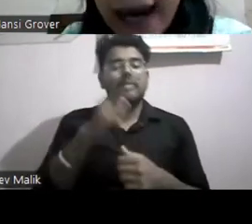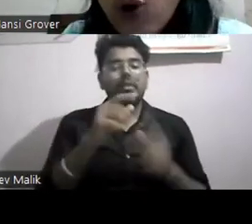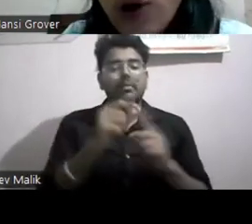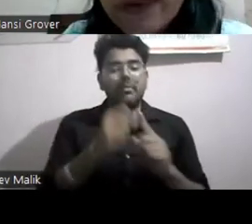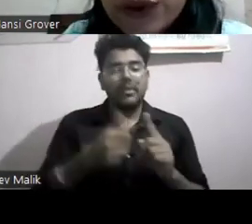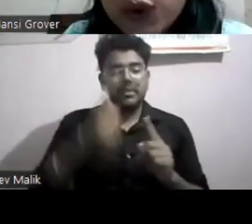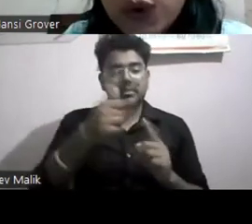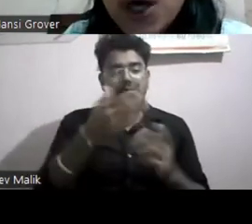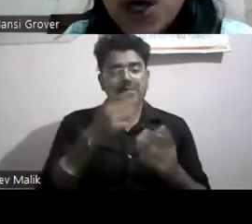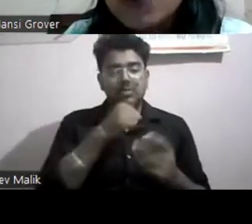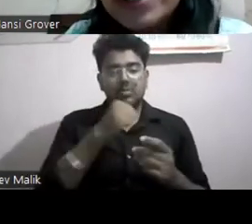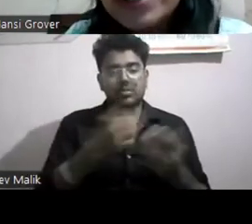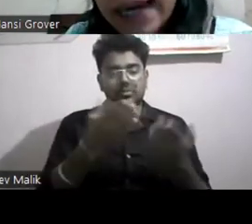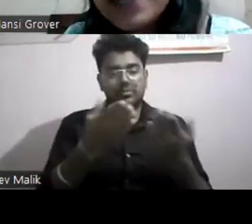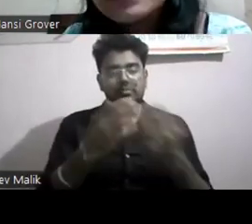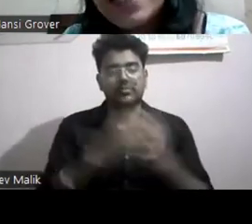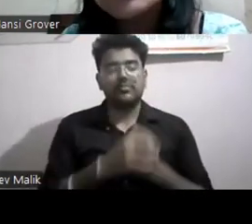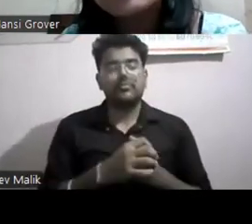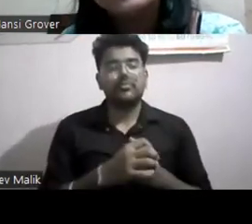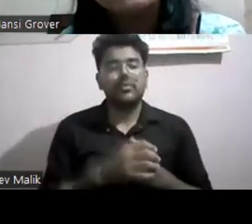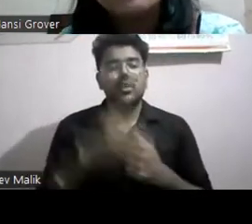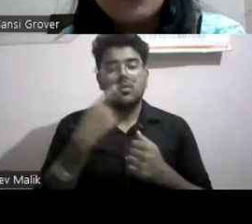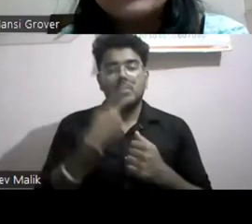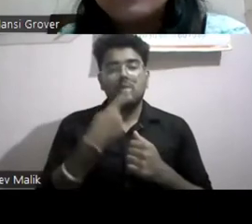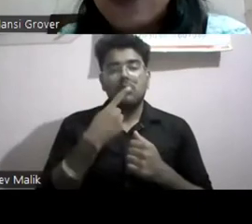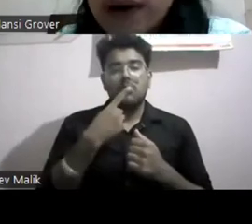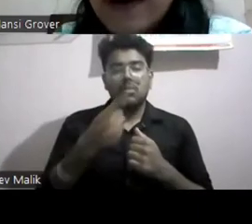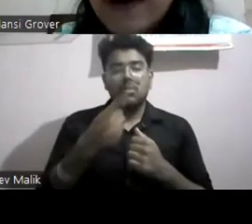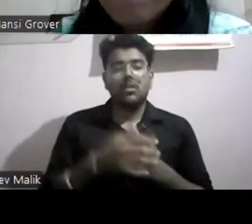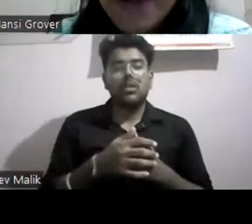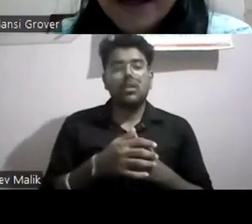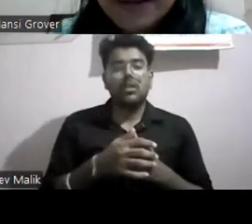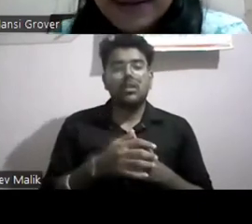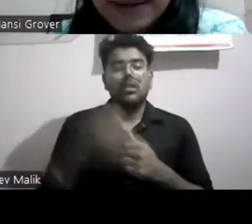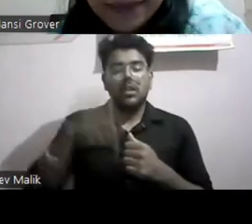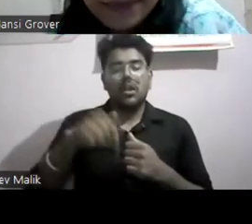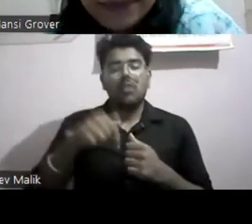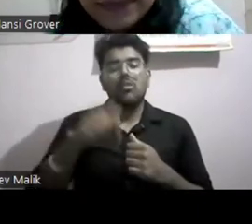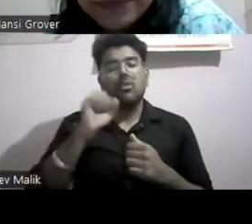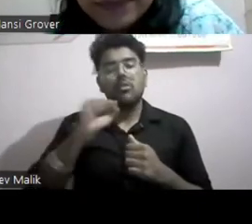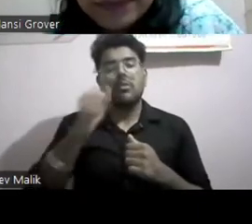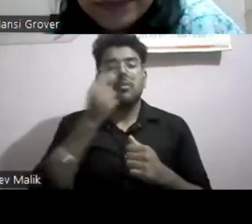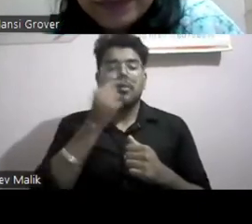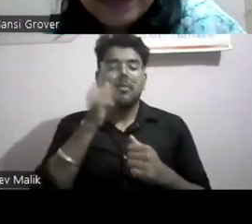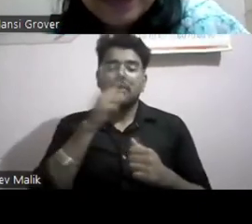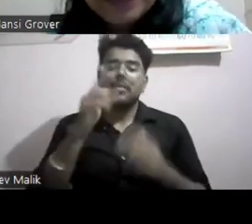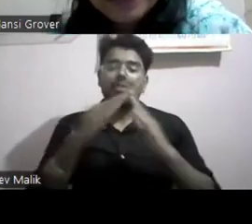the head of the school, who's telling her that you need to go with your parents.